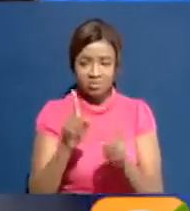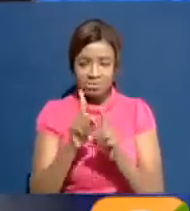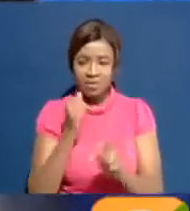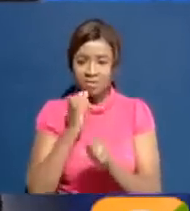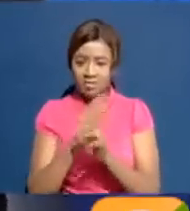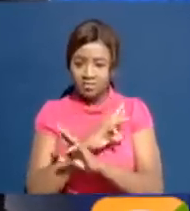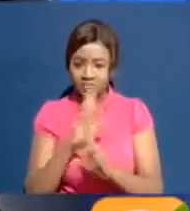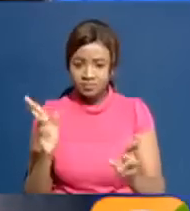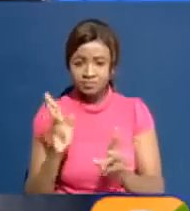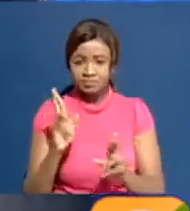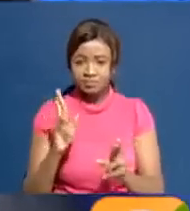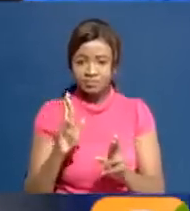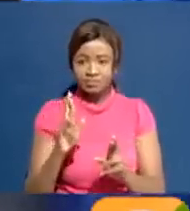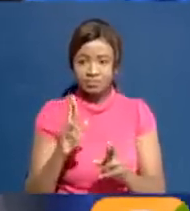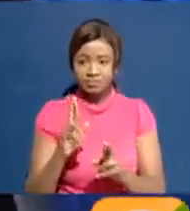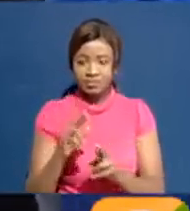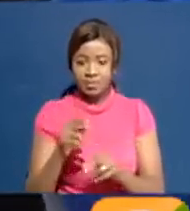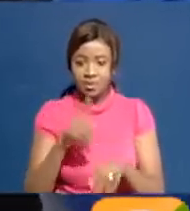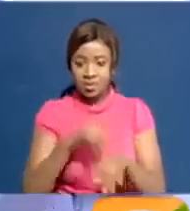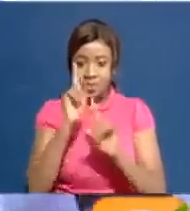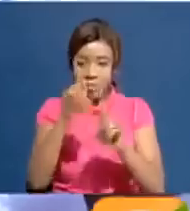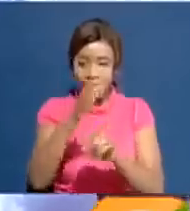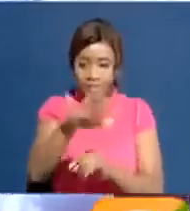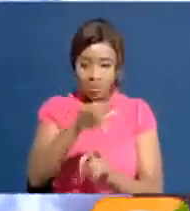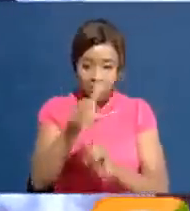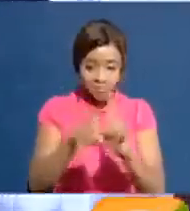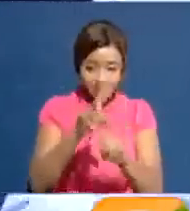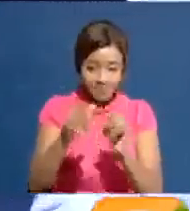to ensure he sails through during the vetting exercise.